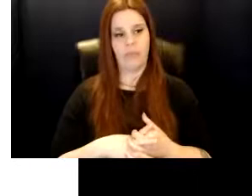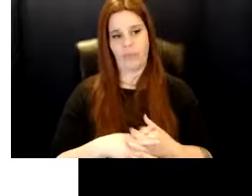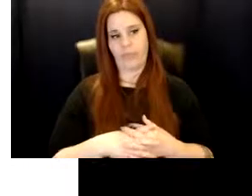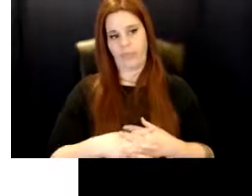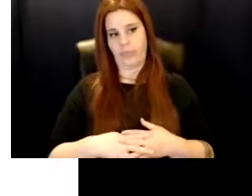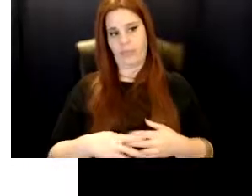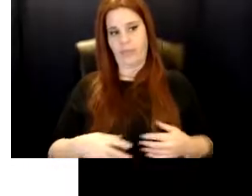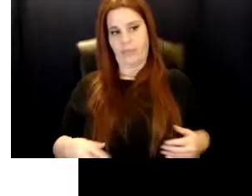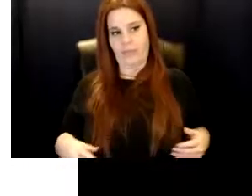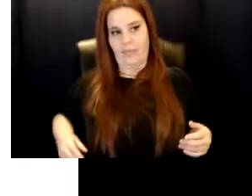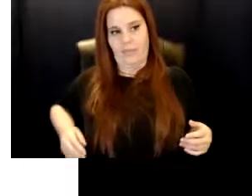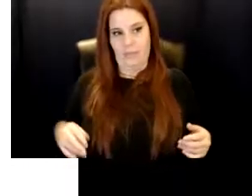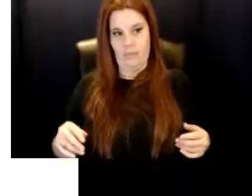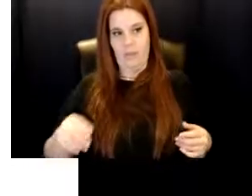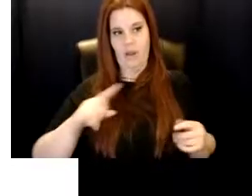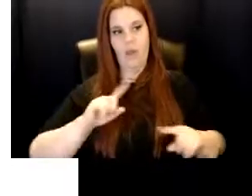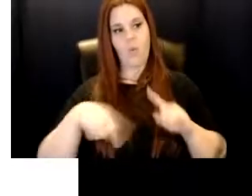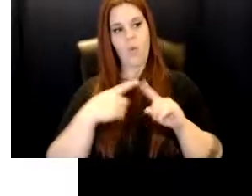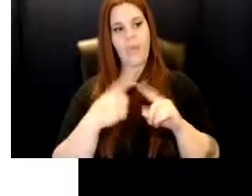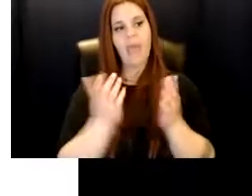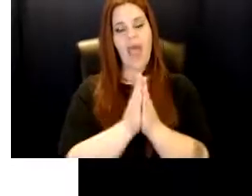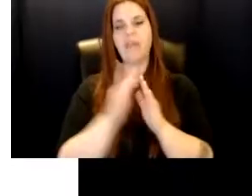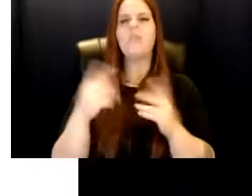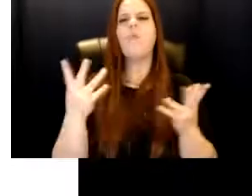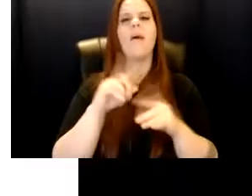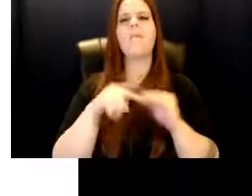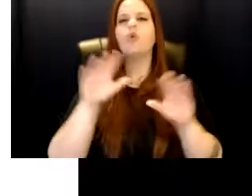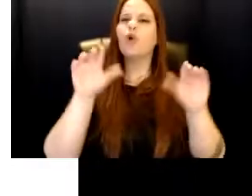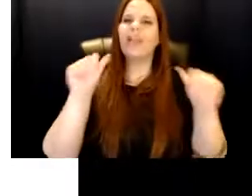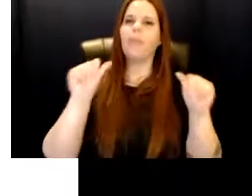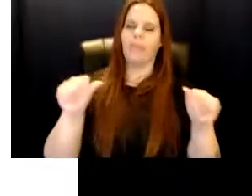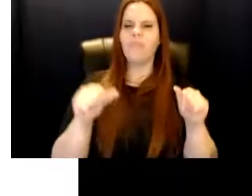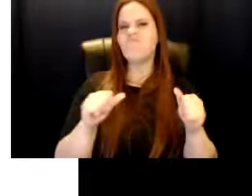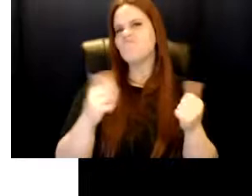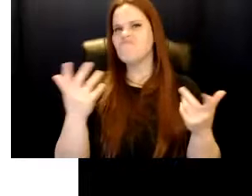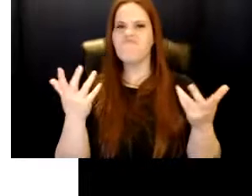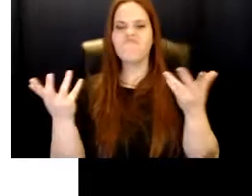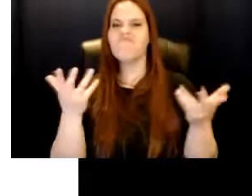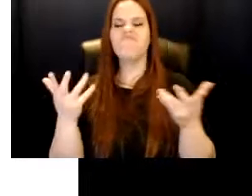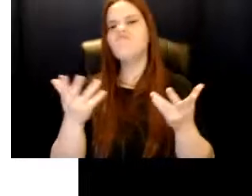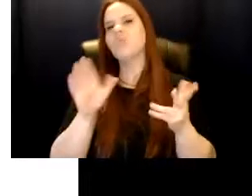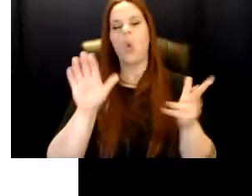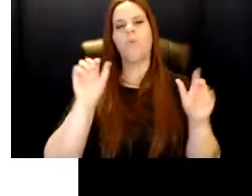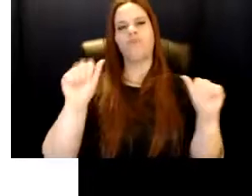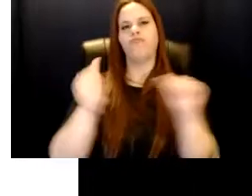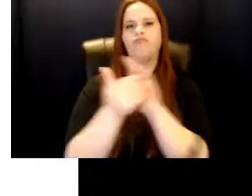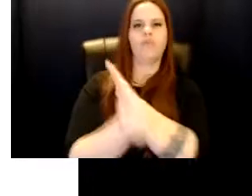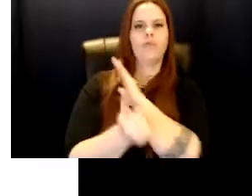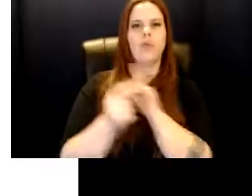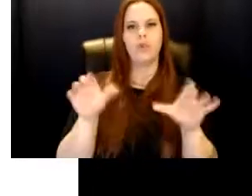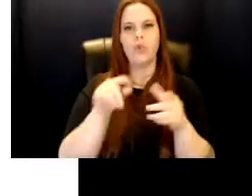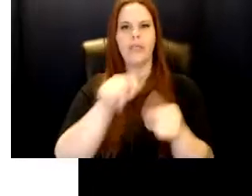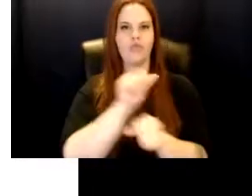when we asked them, well, what about your capabilities? How capable, what about your capabilities for doing this